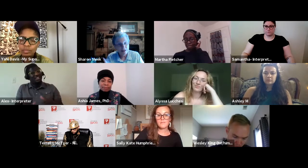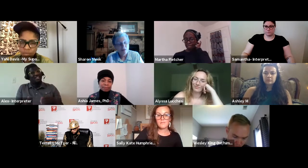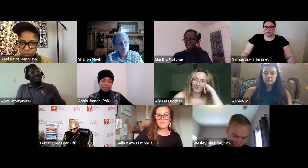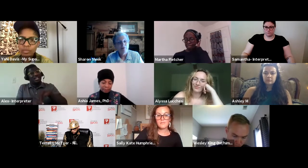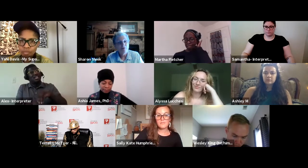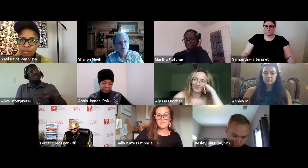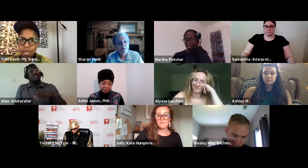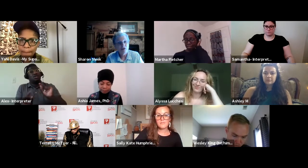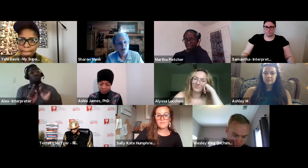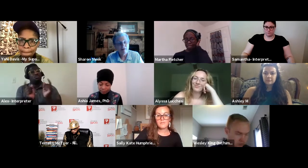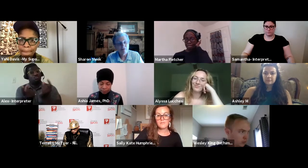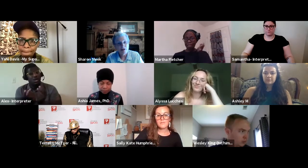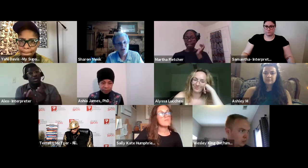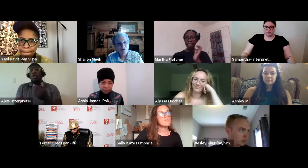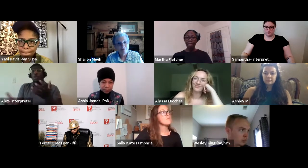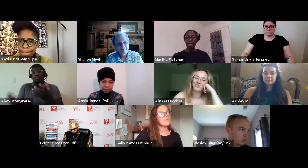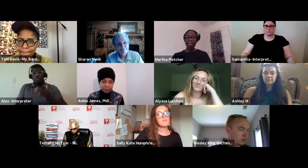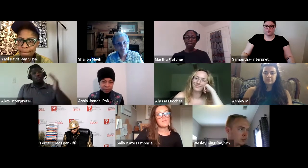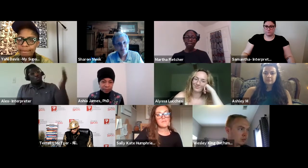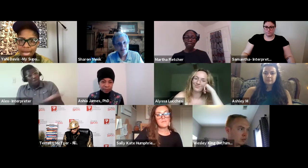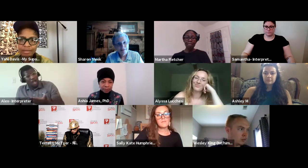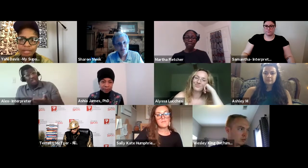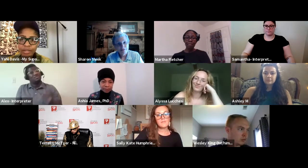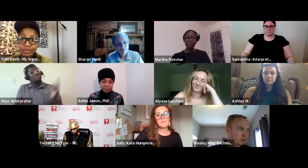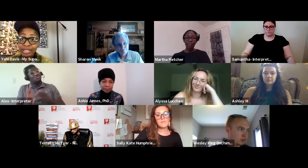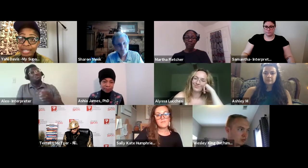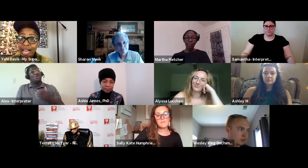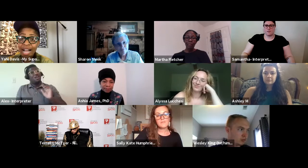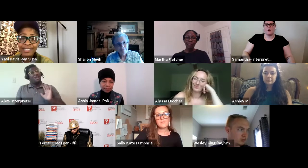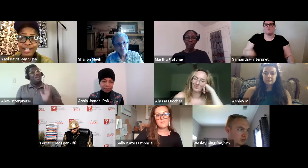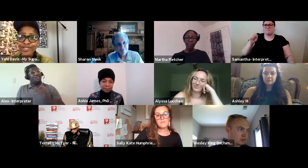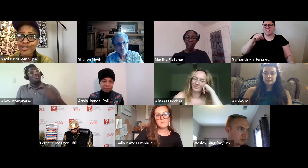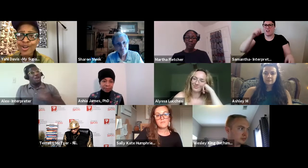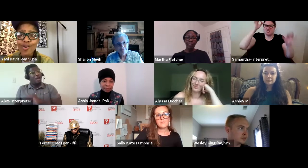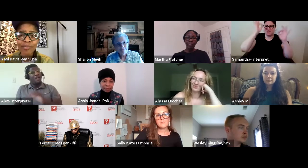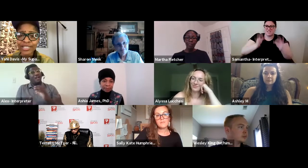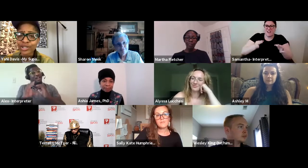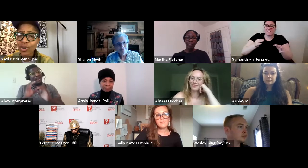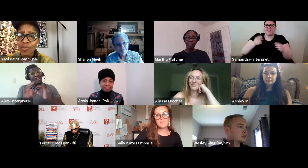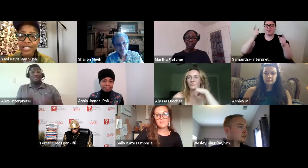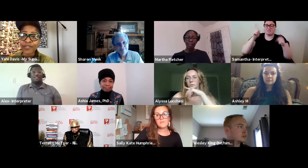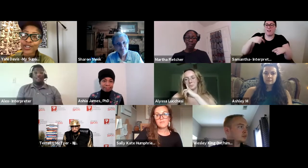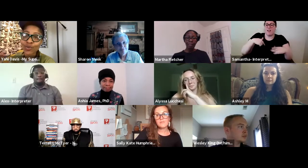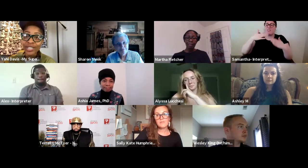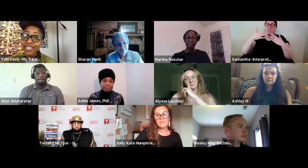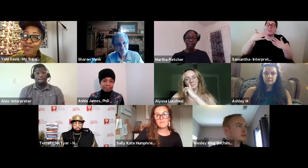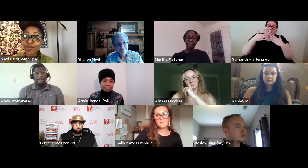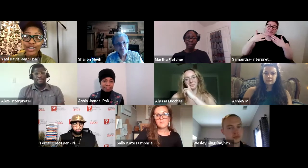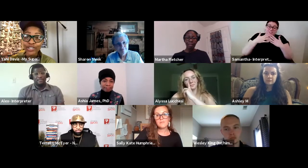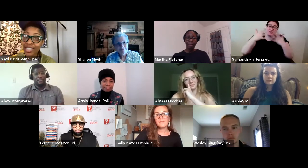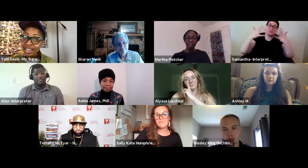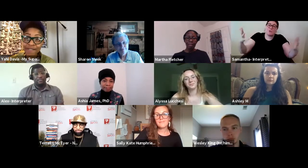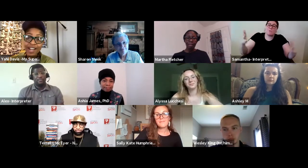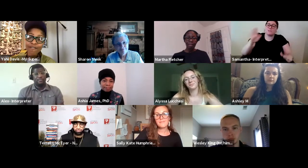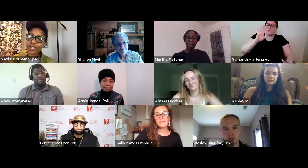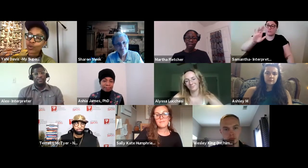to welcome them into the conversation. Absolutely. I thank you so much for your wisdom, for